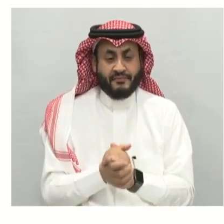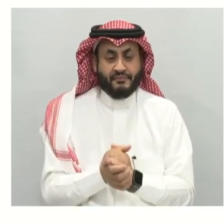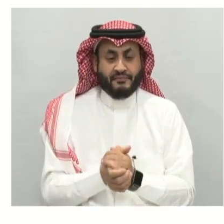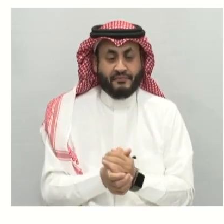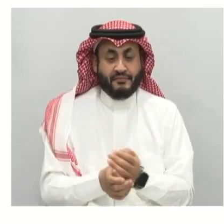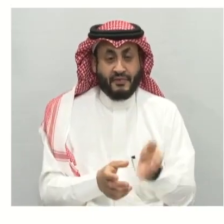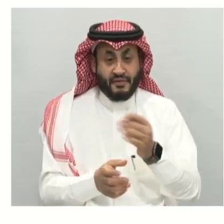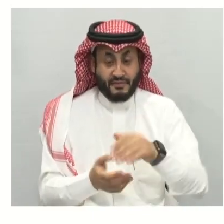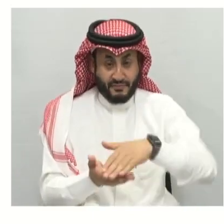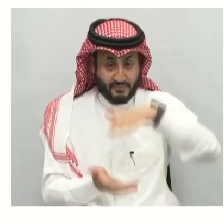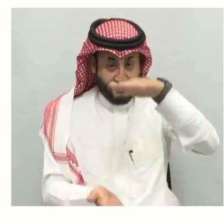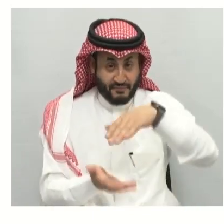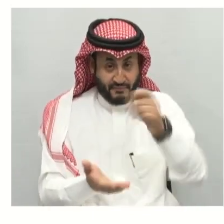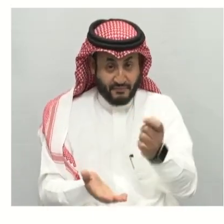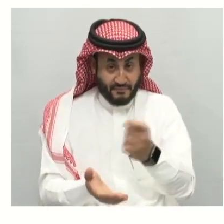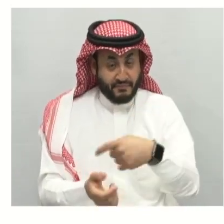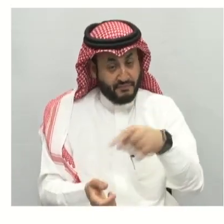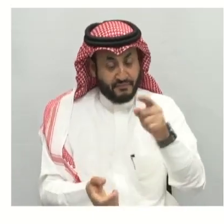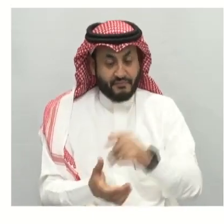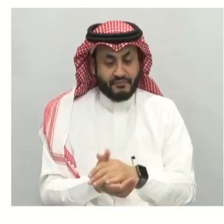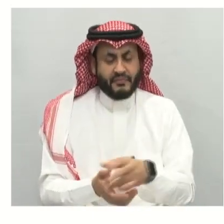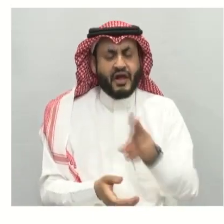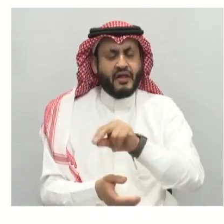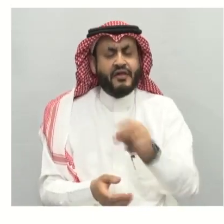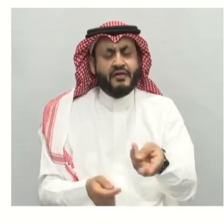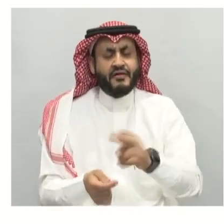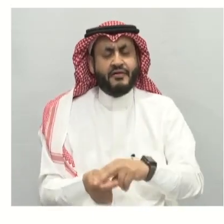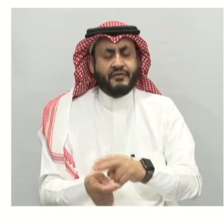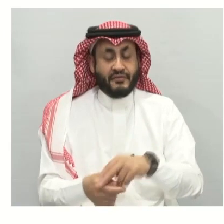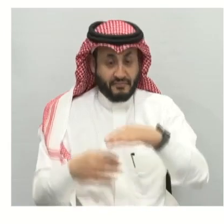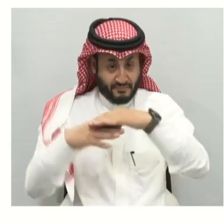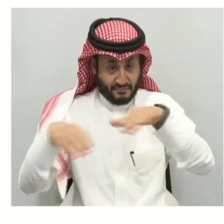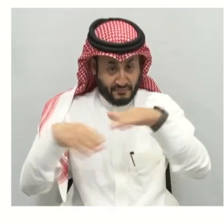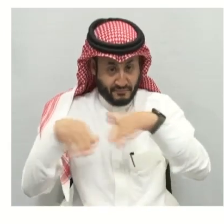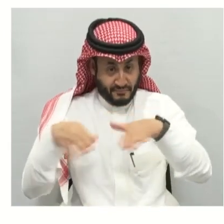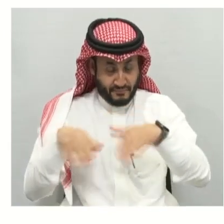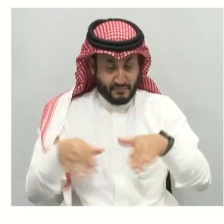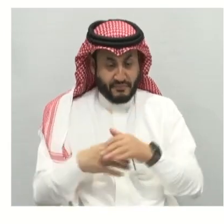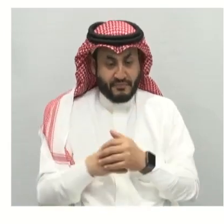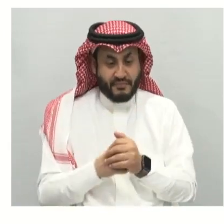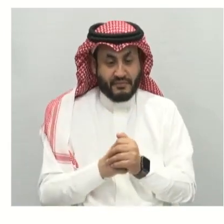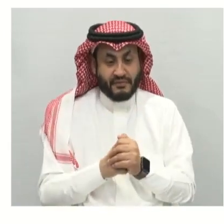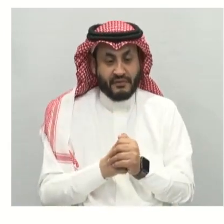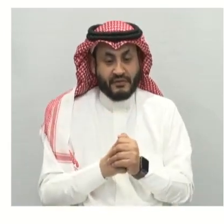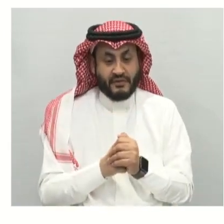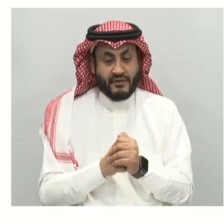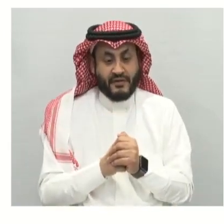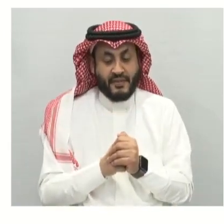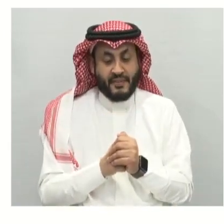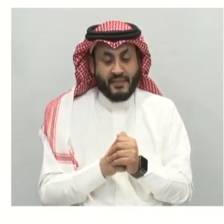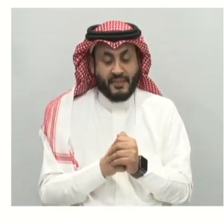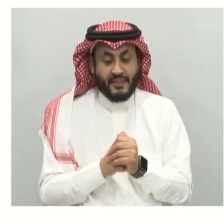write upper and lowercase letters correctly. As always, we will use lined paper correctly with headline, baseline,